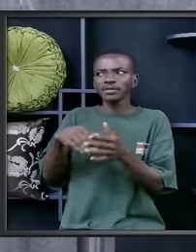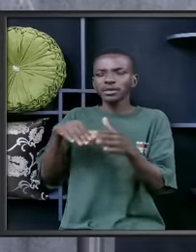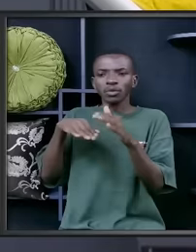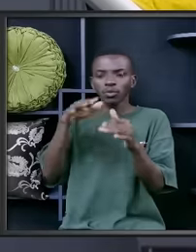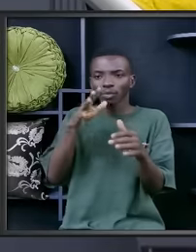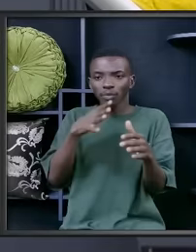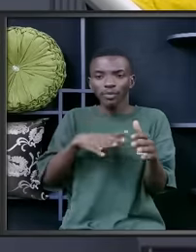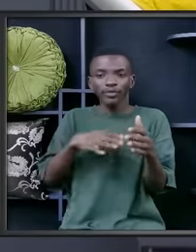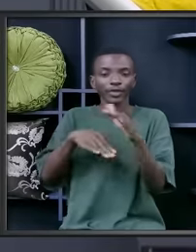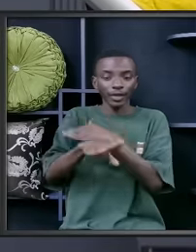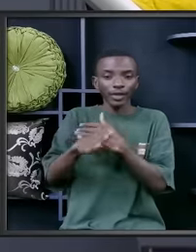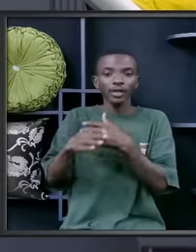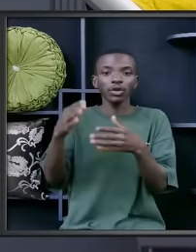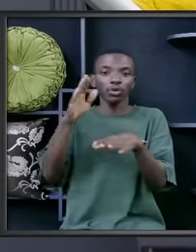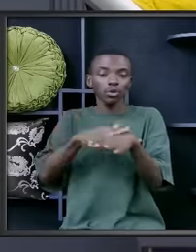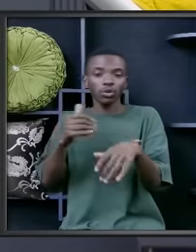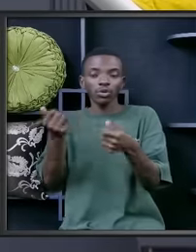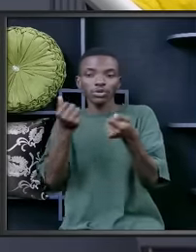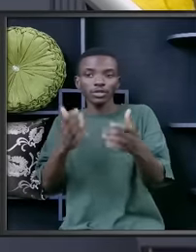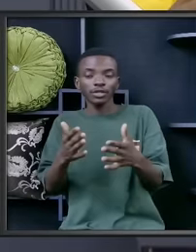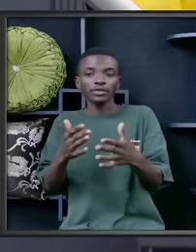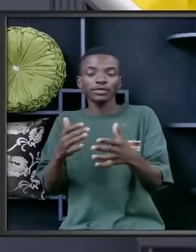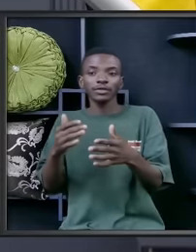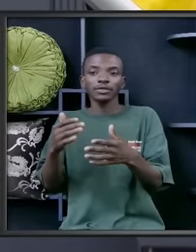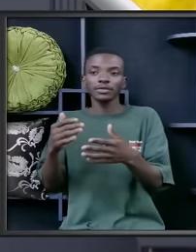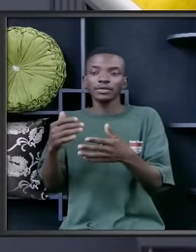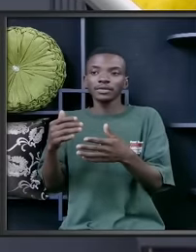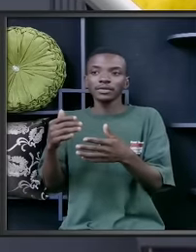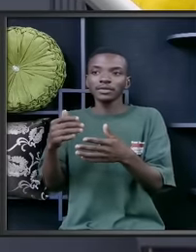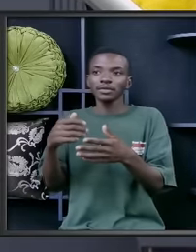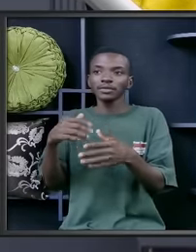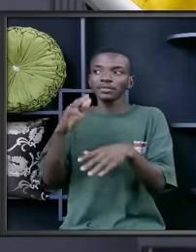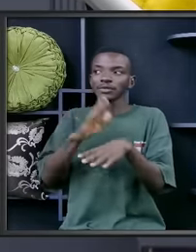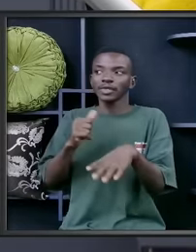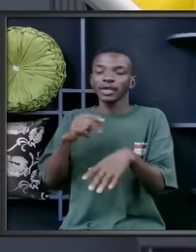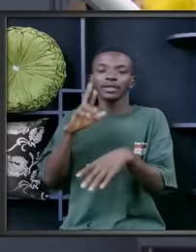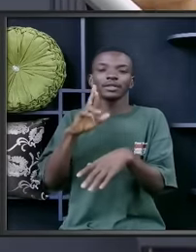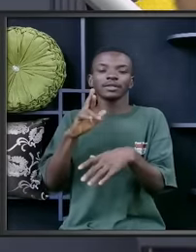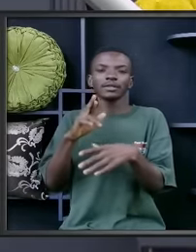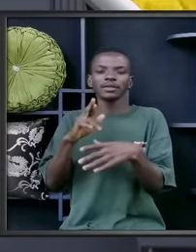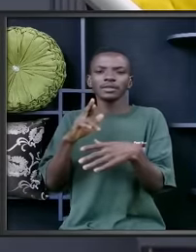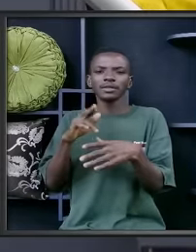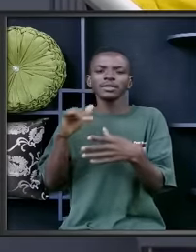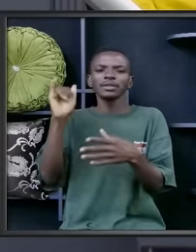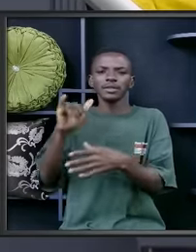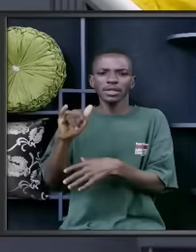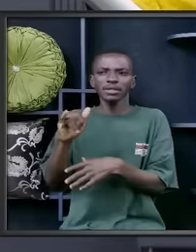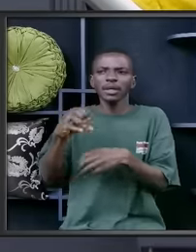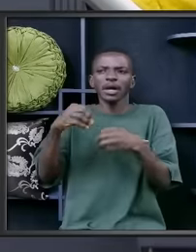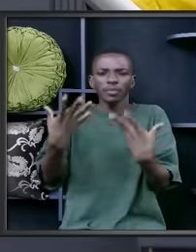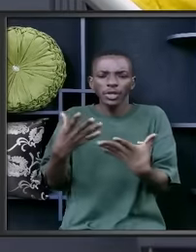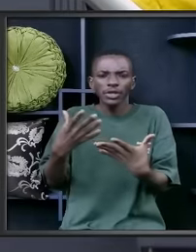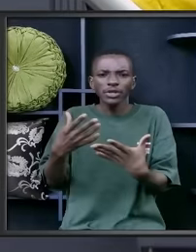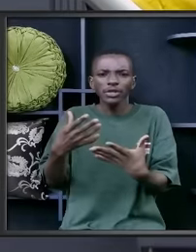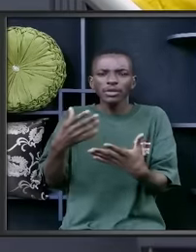Now he can't call driver. Where he chatter for the company on the road. The driver can't tell and say, yes. We say, how many? We there for